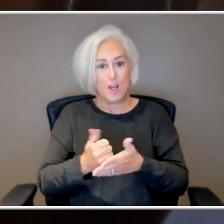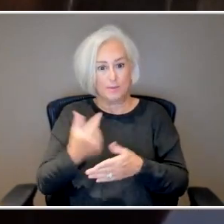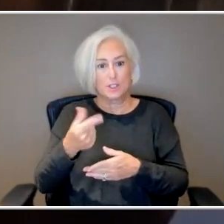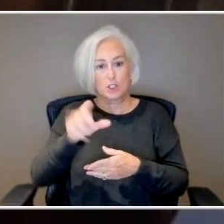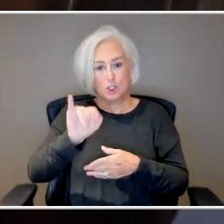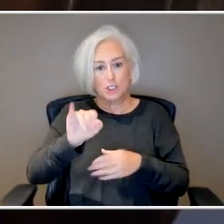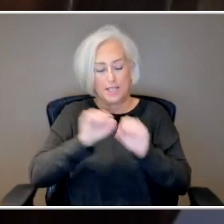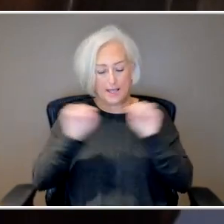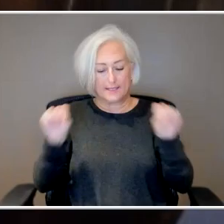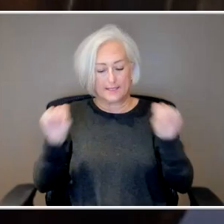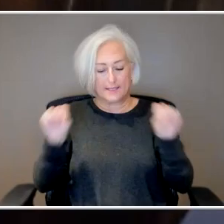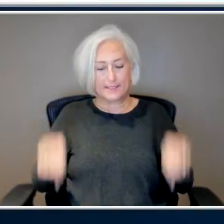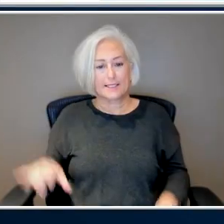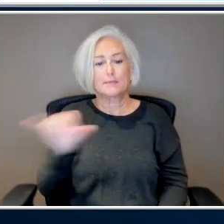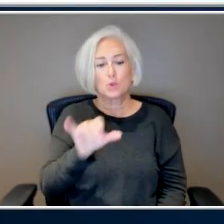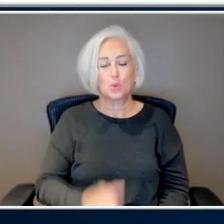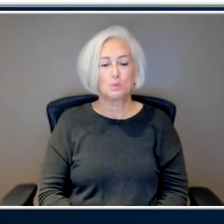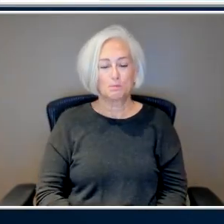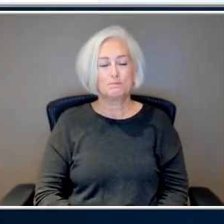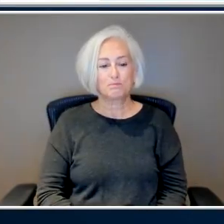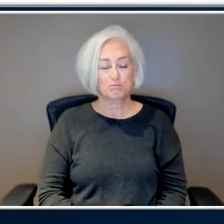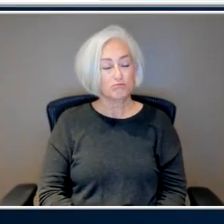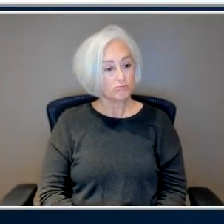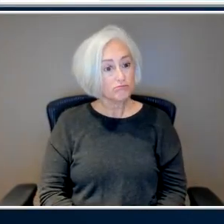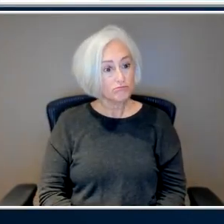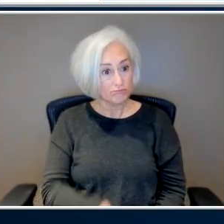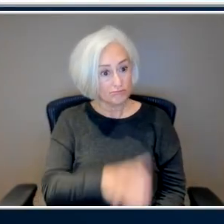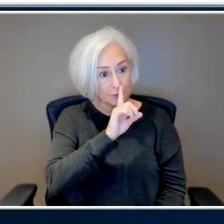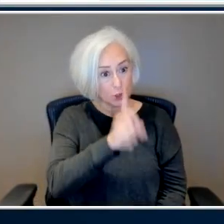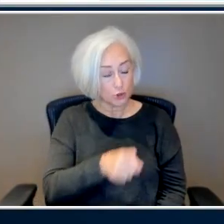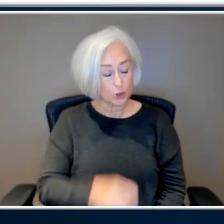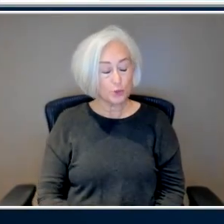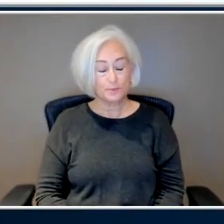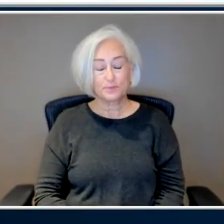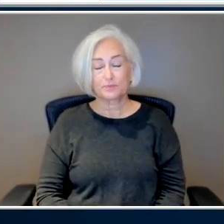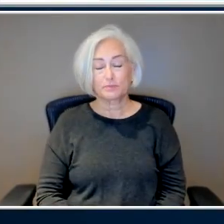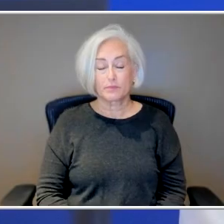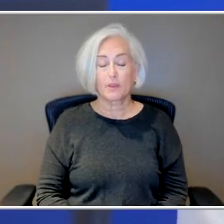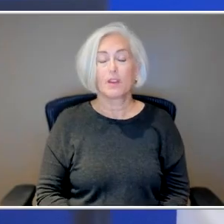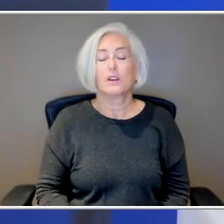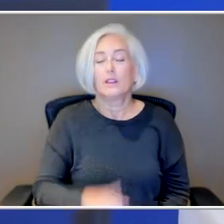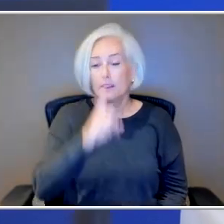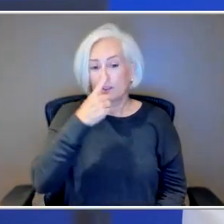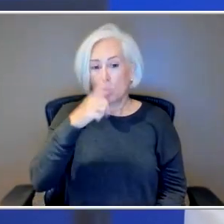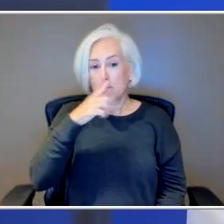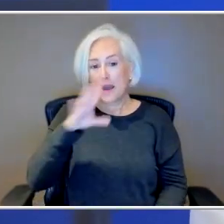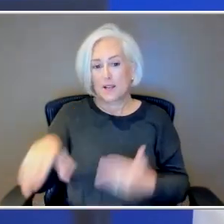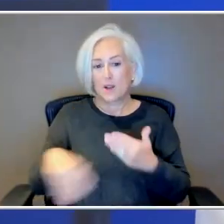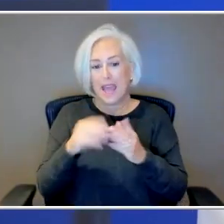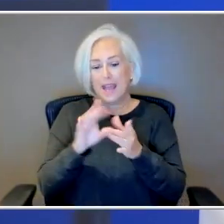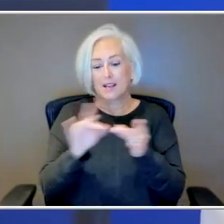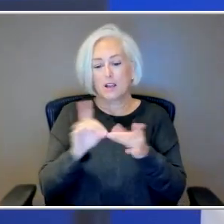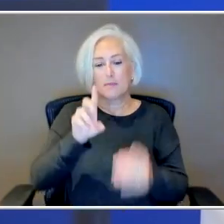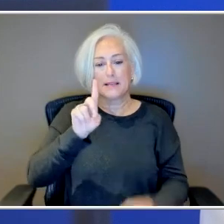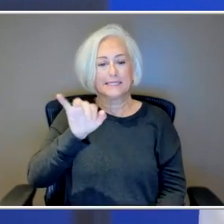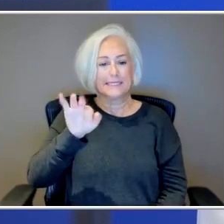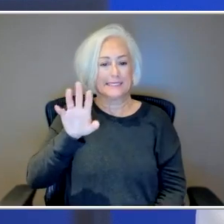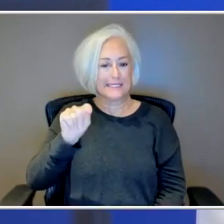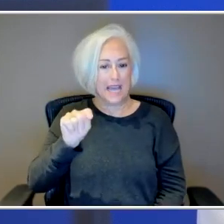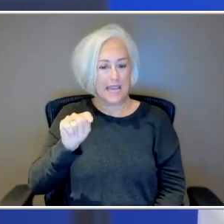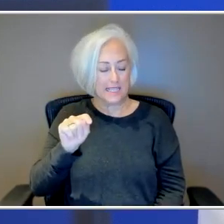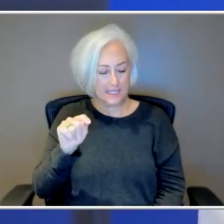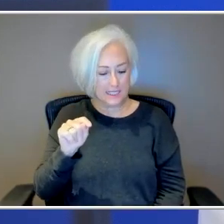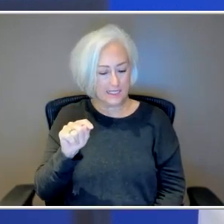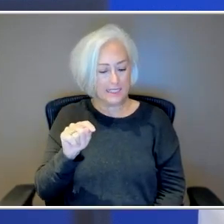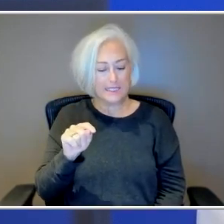well. True. That's true. And if I also can comment on the diet. So I always tell my patients that there is no diet that will